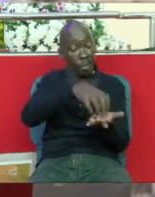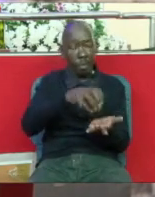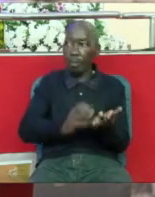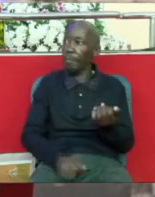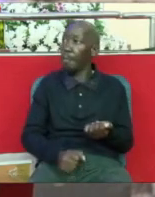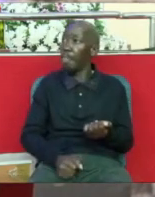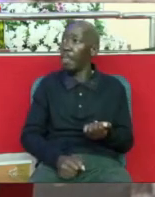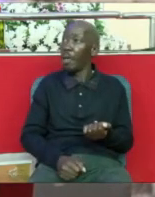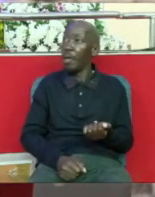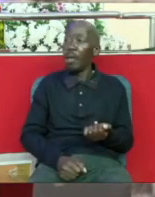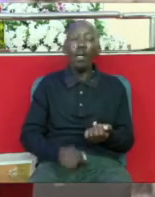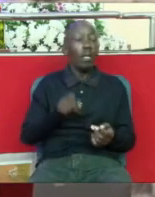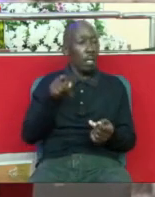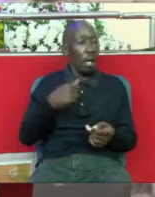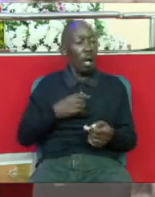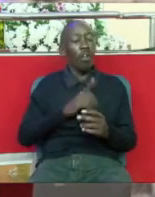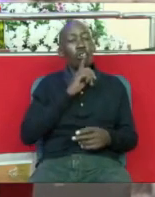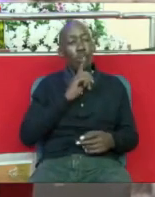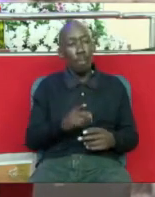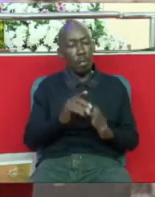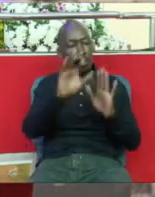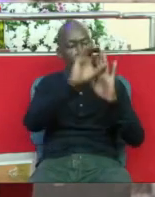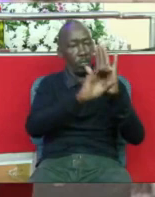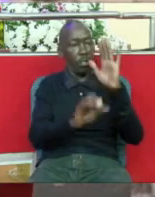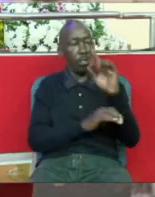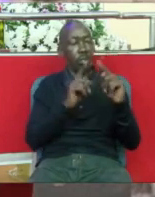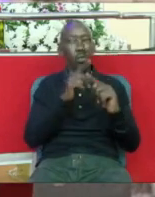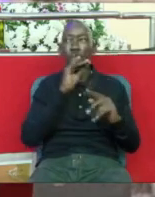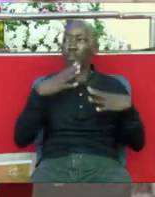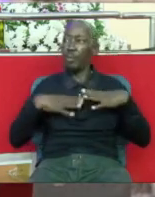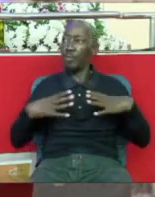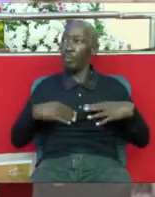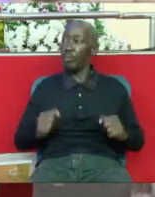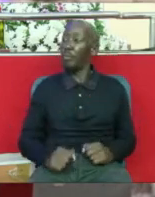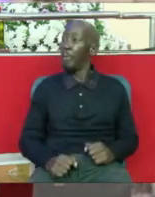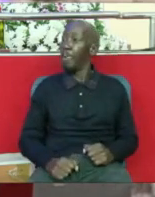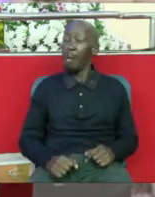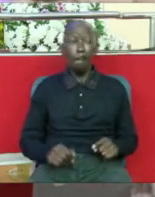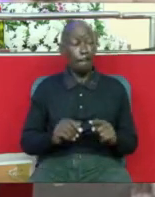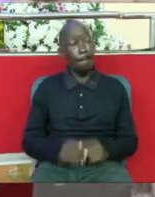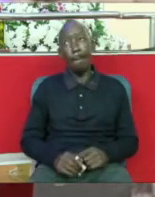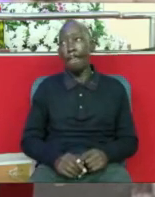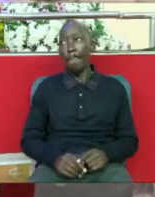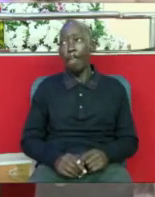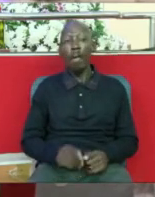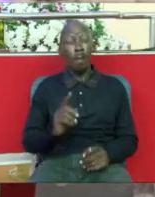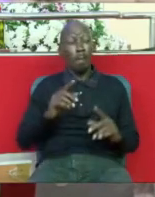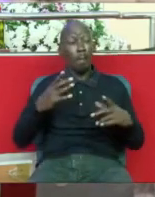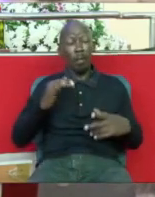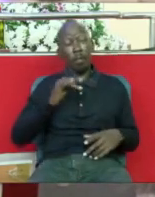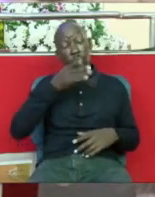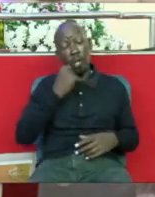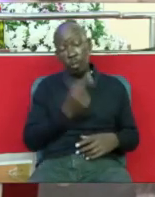Bwana. As it had the commands in them. Kwa sababu likuwa na zile amri ndani yake. So they are told. Na hivyo